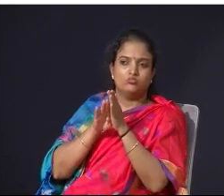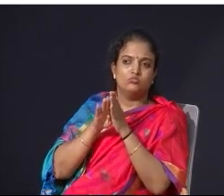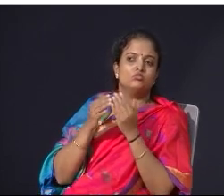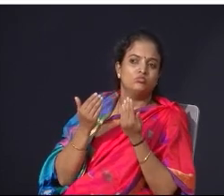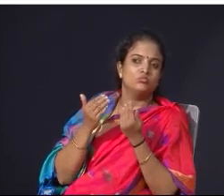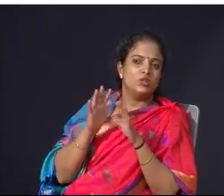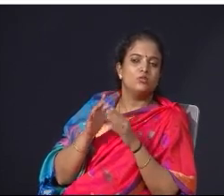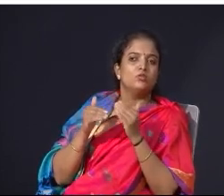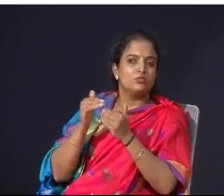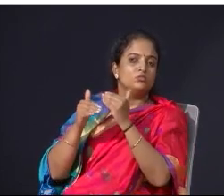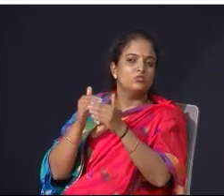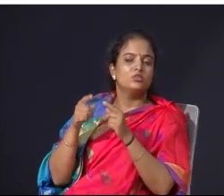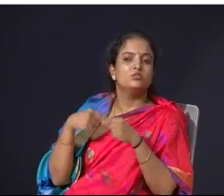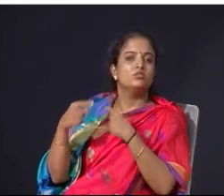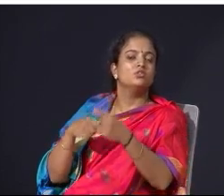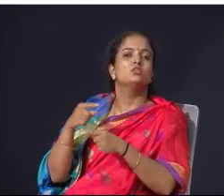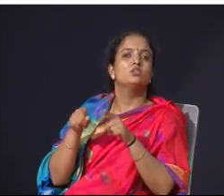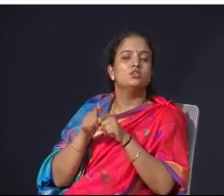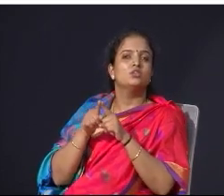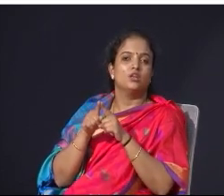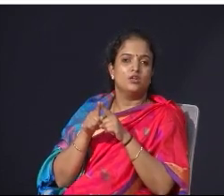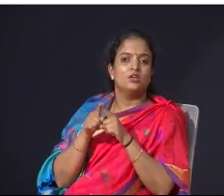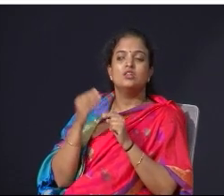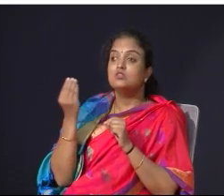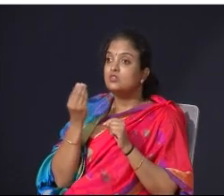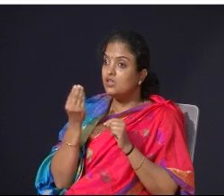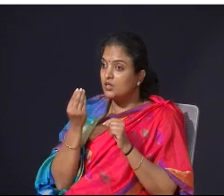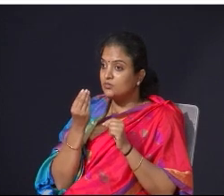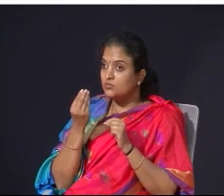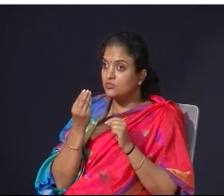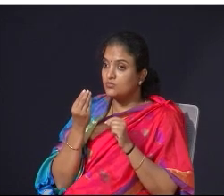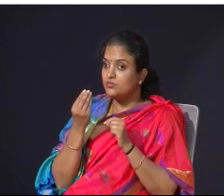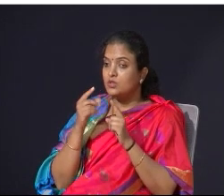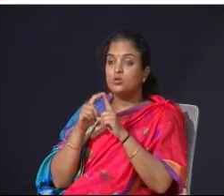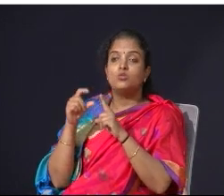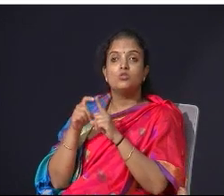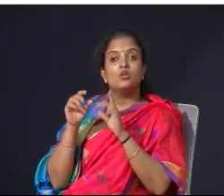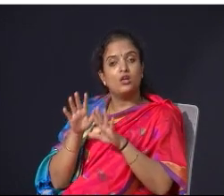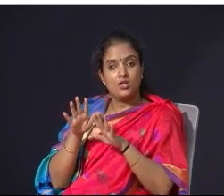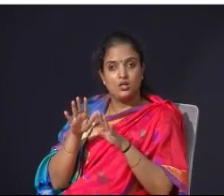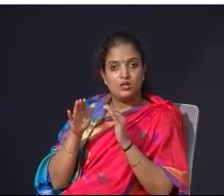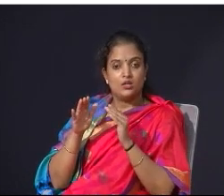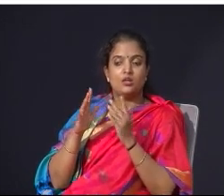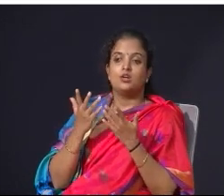program, to maybe do their daily living skills. Some of them can even use that vision for reading and